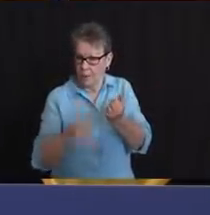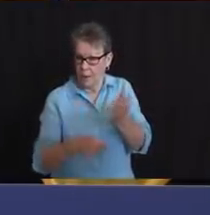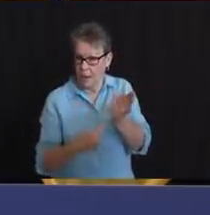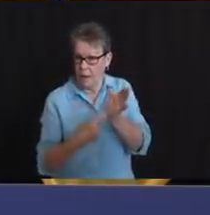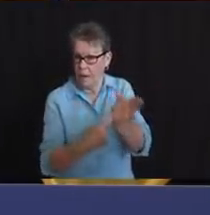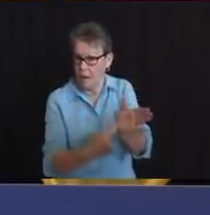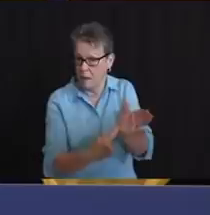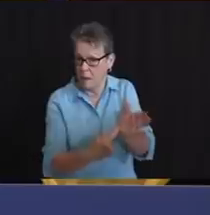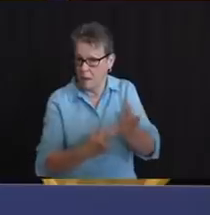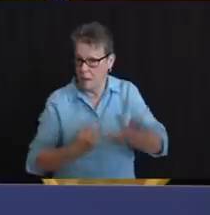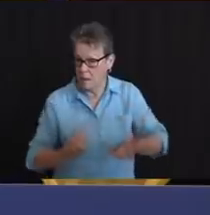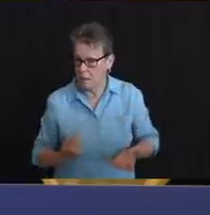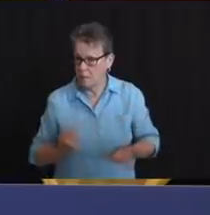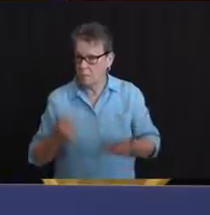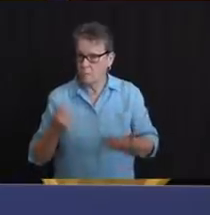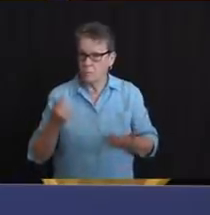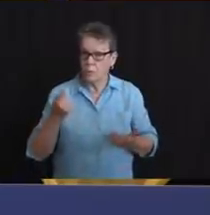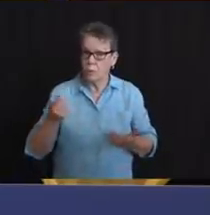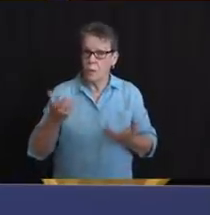count,